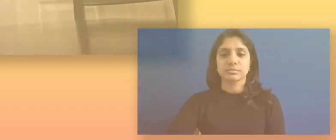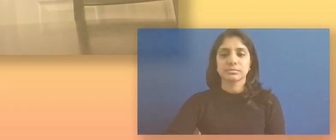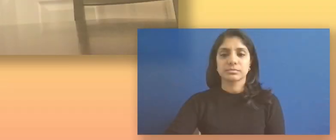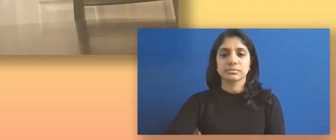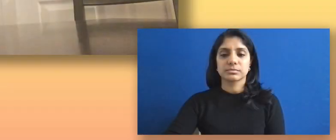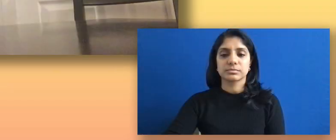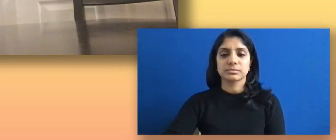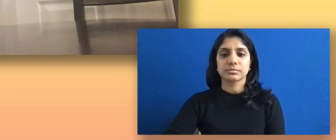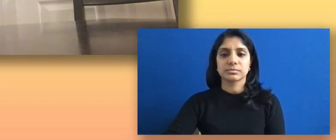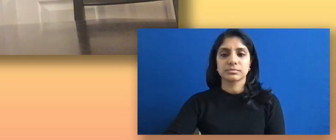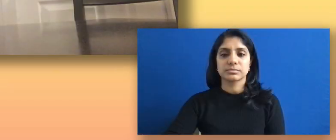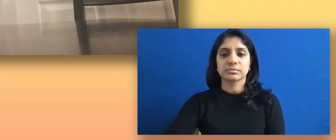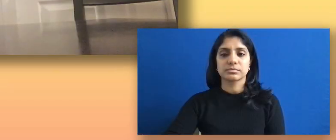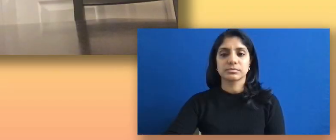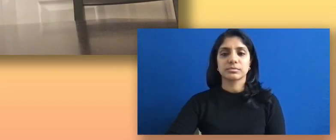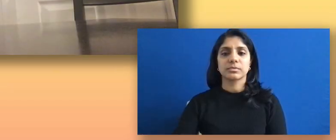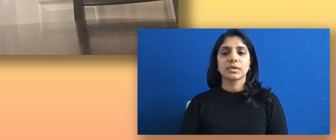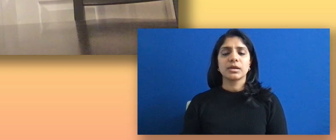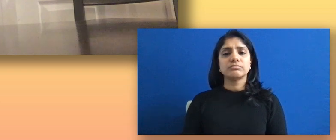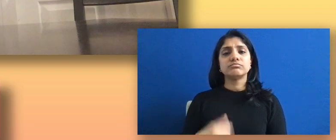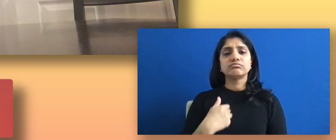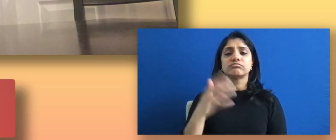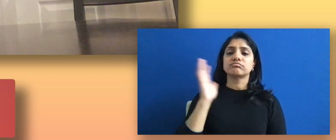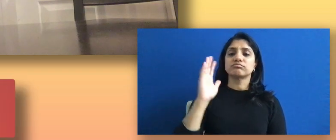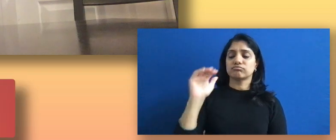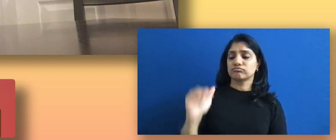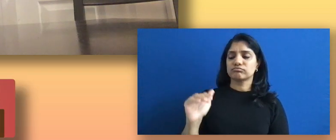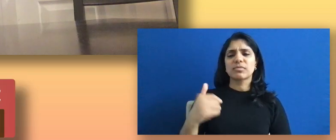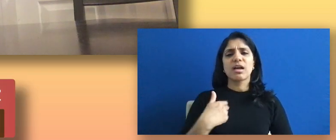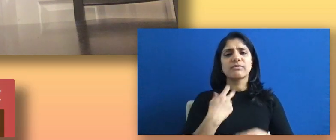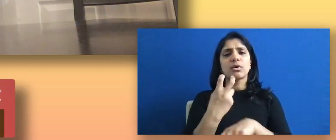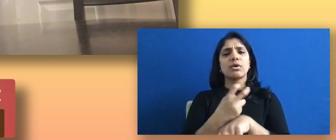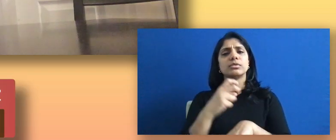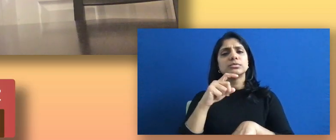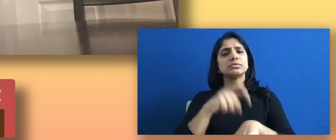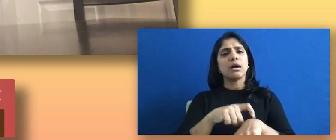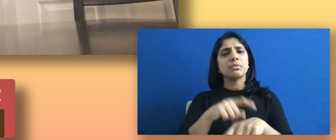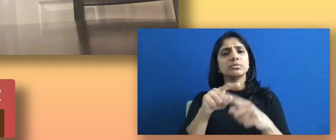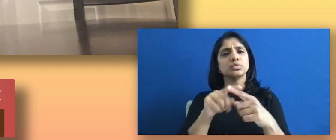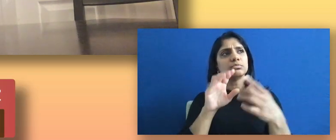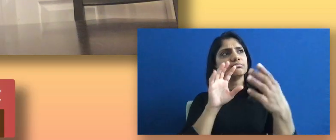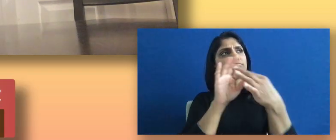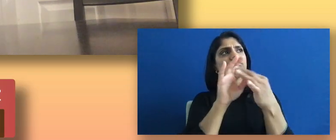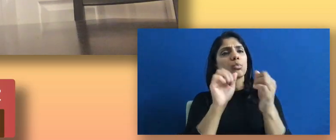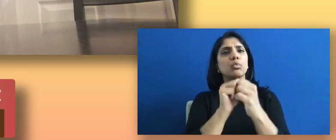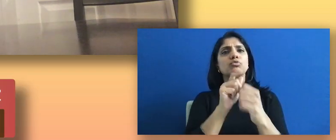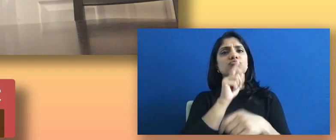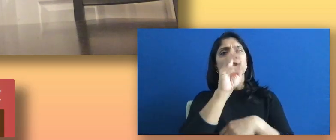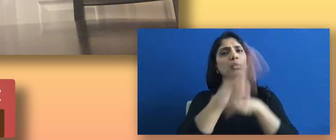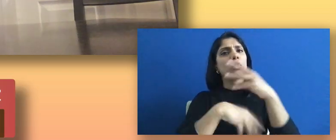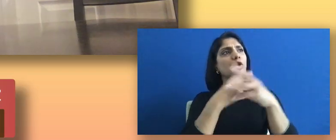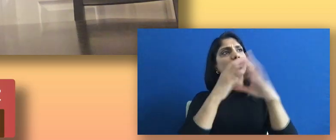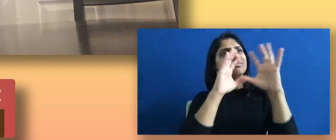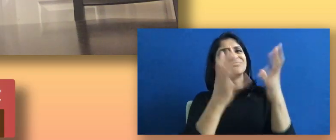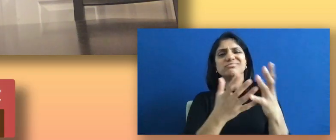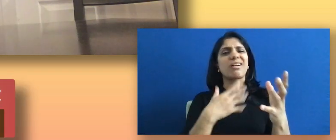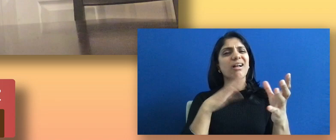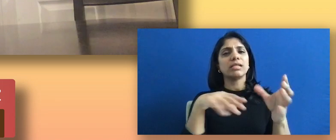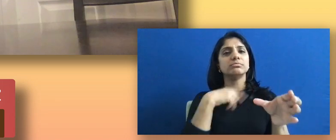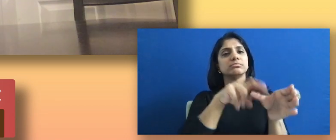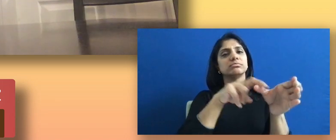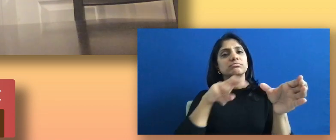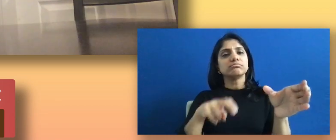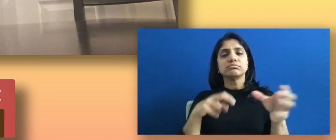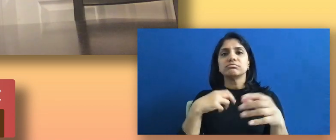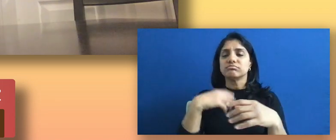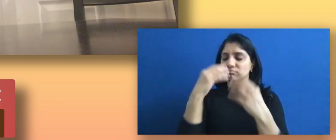When I was a child, I had a hard time with reality and tended to retreat into fantasy. I'd like to think with